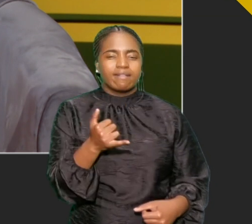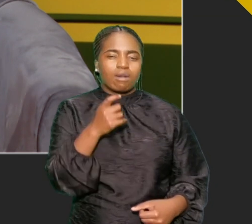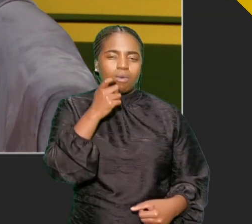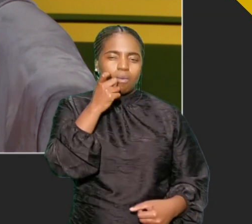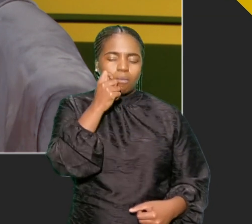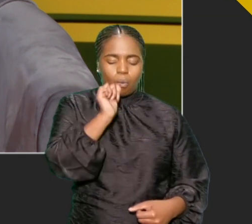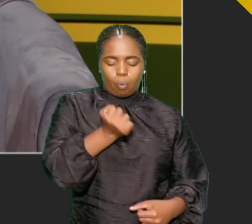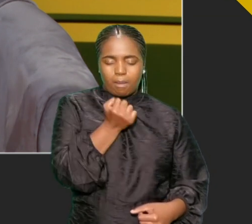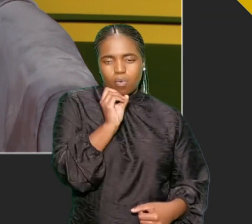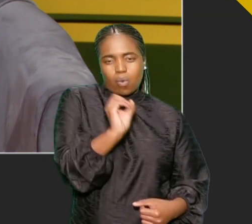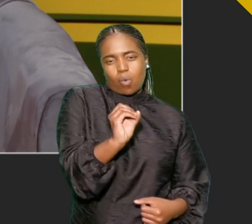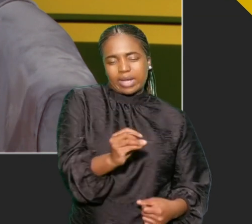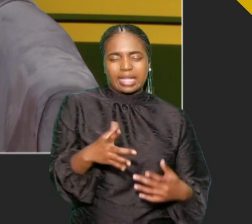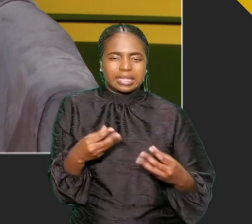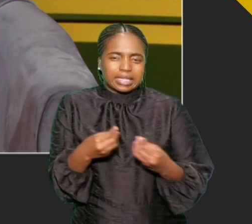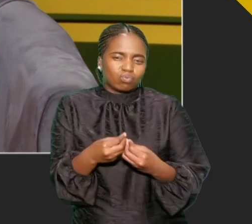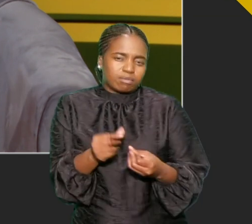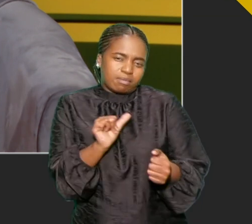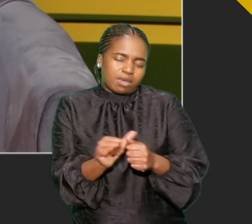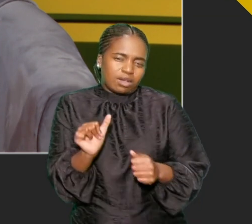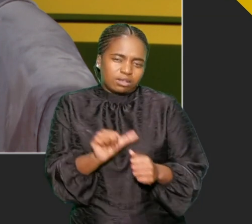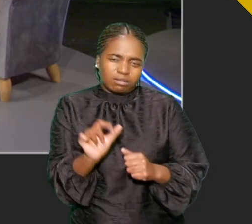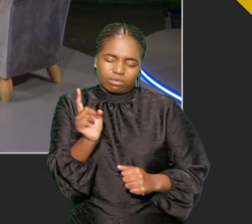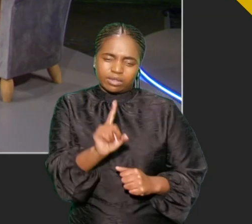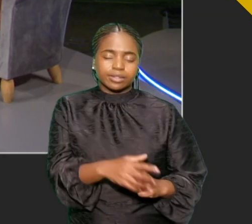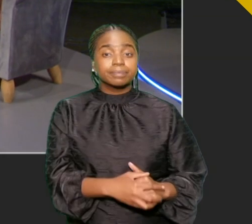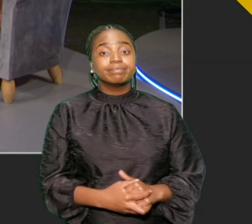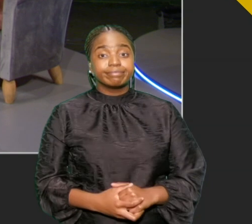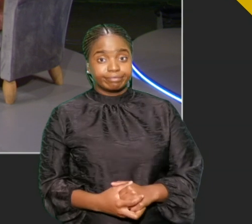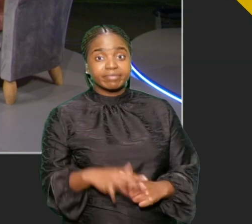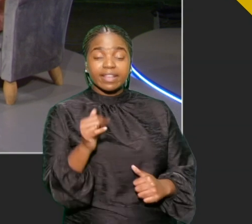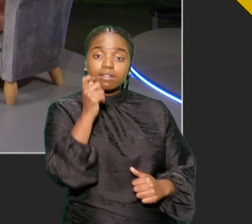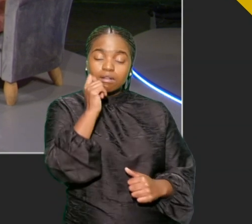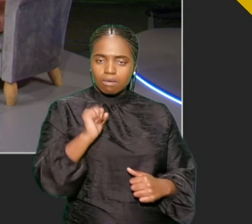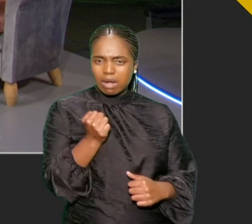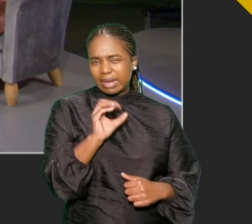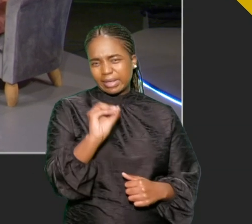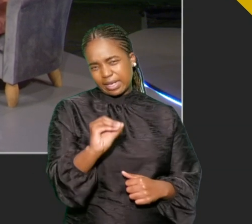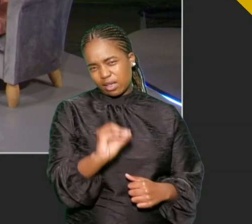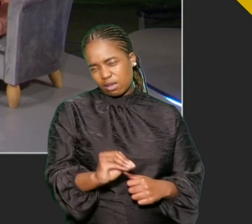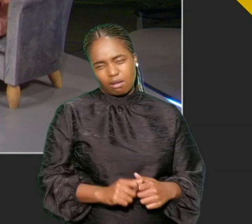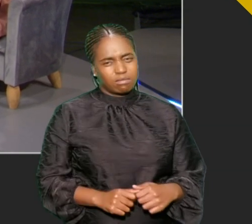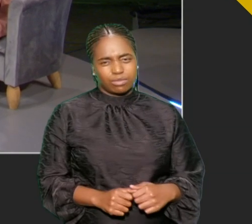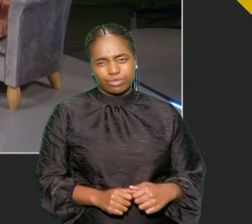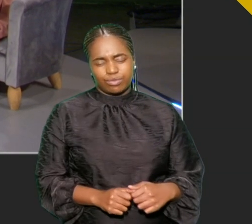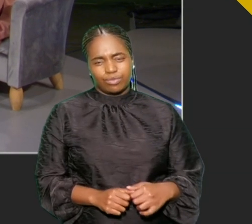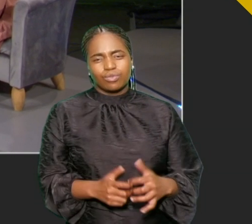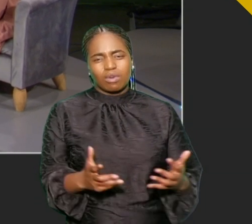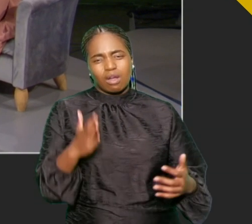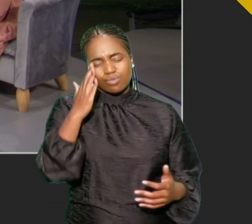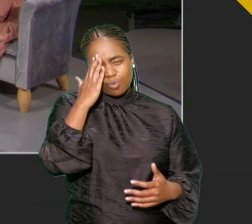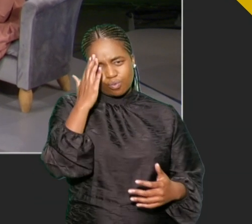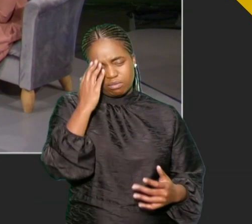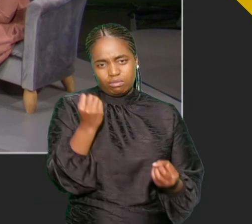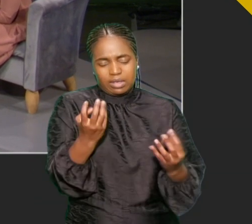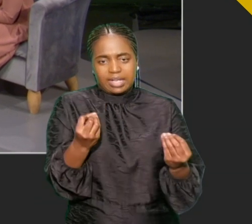teng, things would be a little bit easier. Yeah, if monna ka ka ba le teng, like, kinahana hore